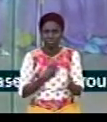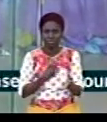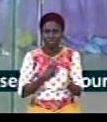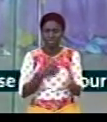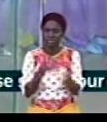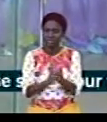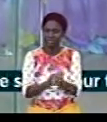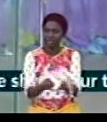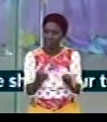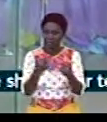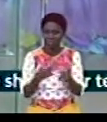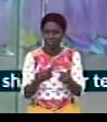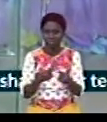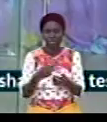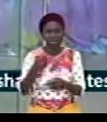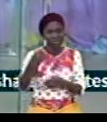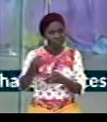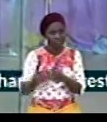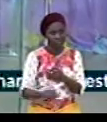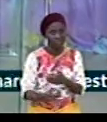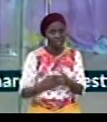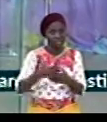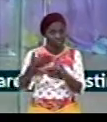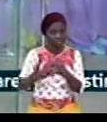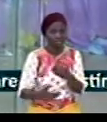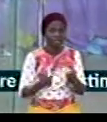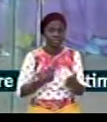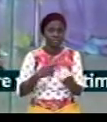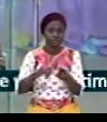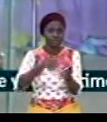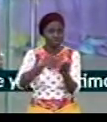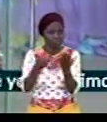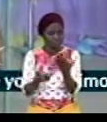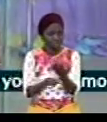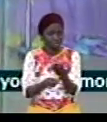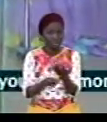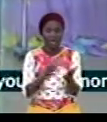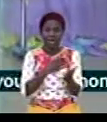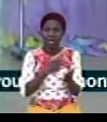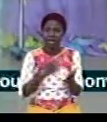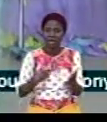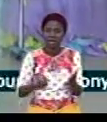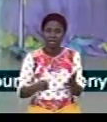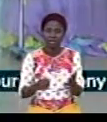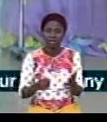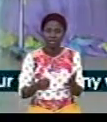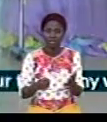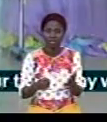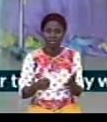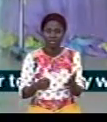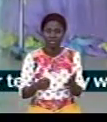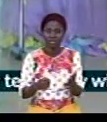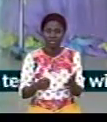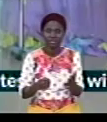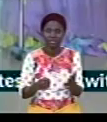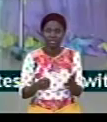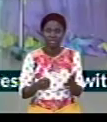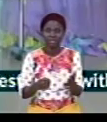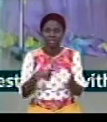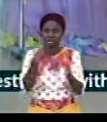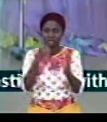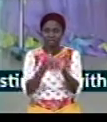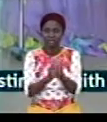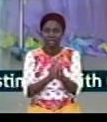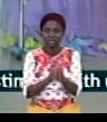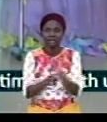the global crusade. And even when I was hungry, I had